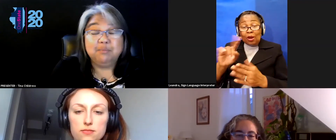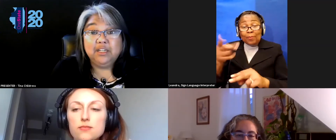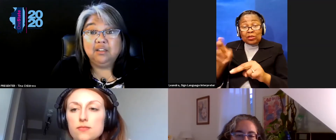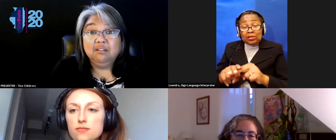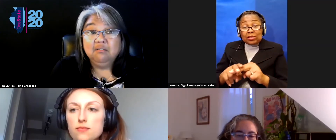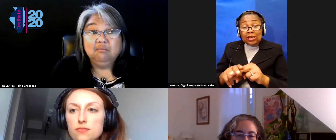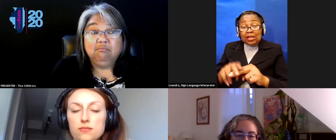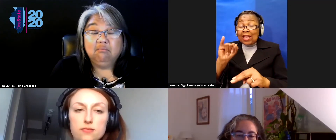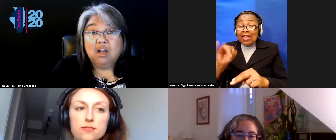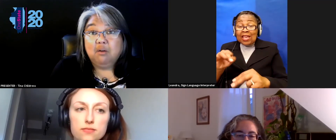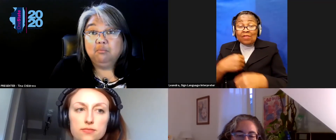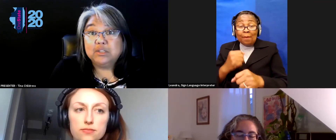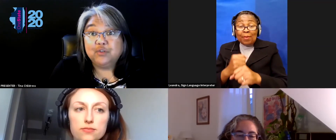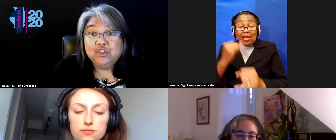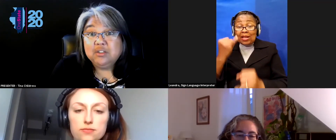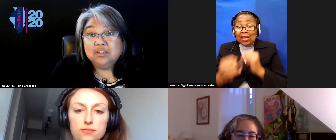last minute